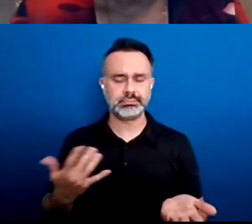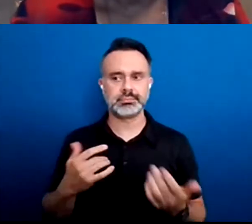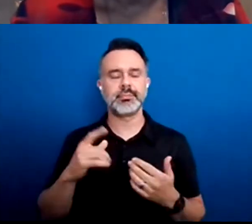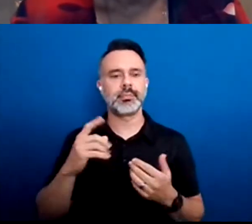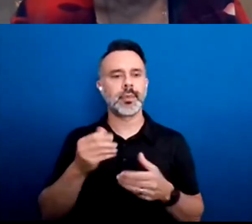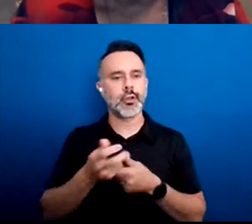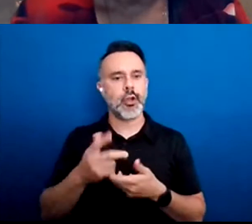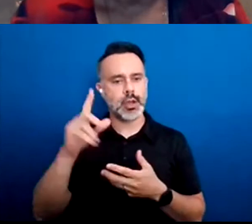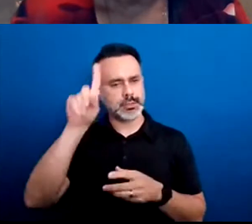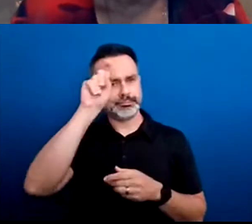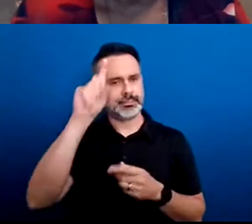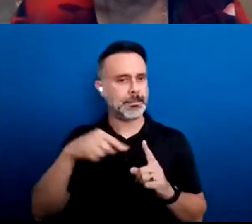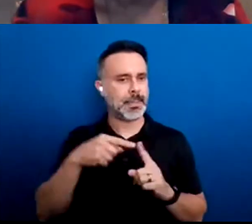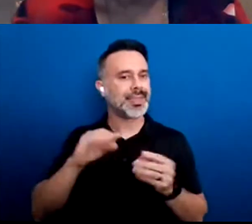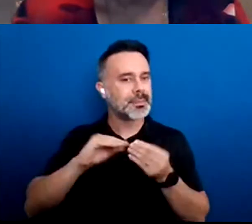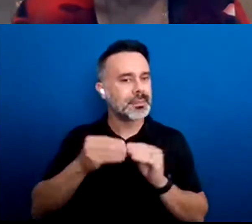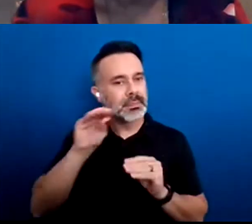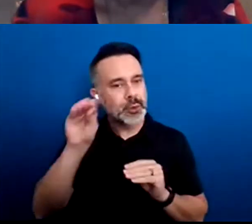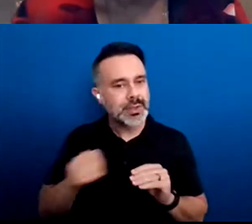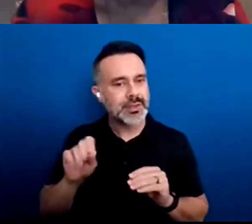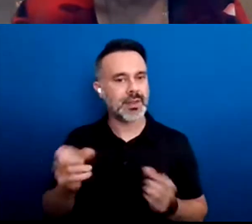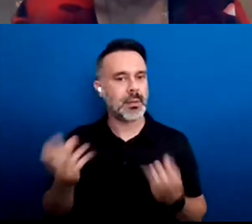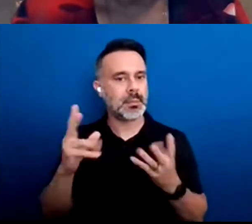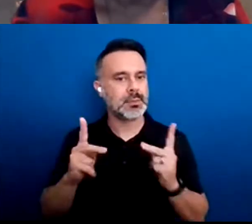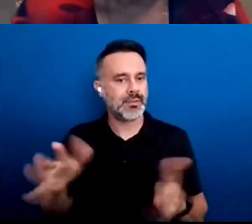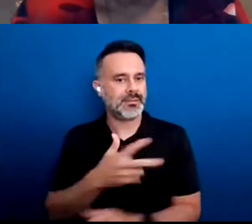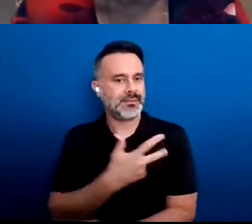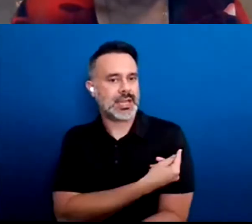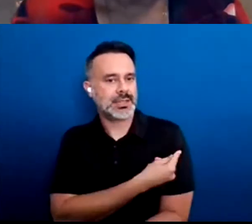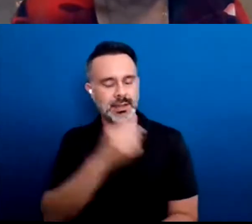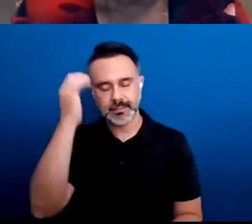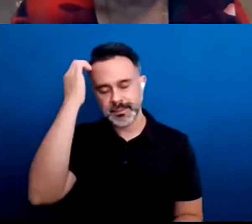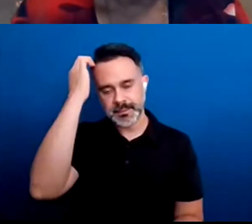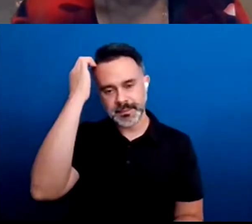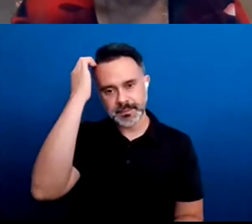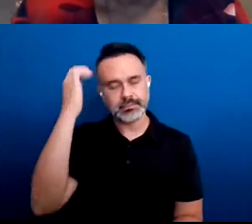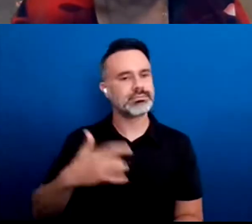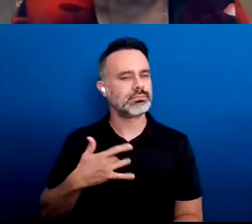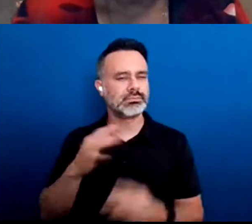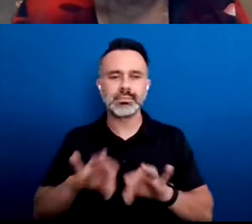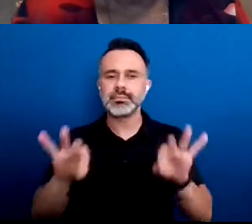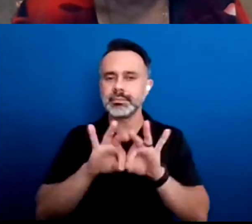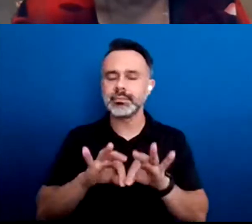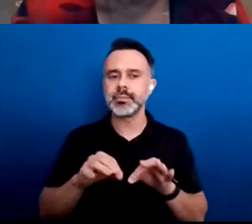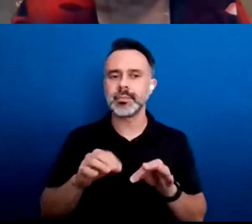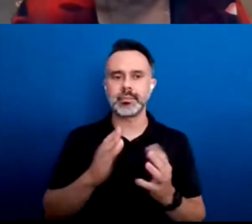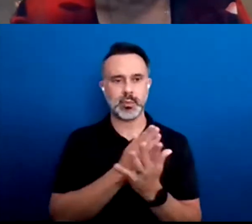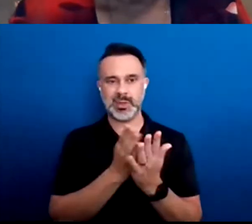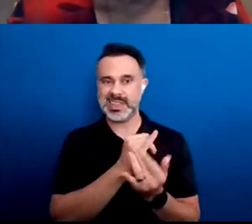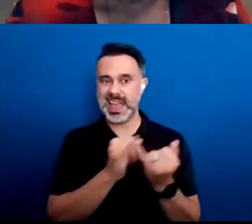And I think it's critical to the end of this pandemic.